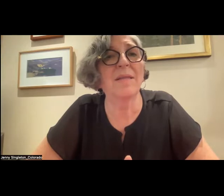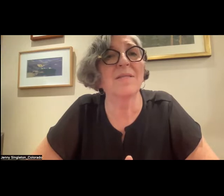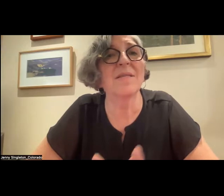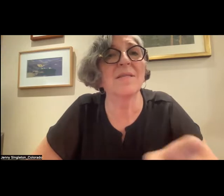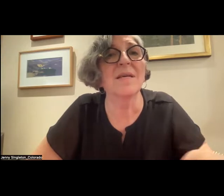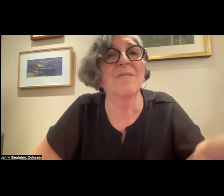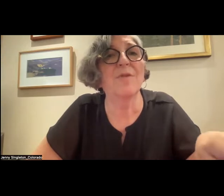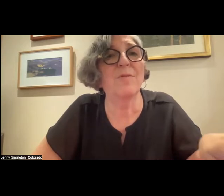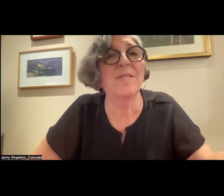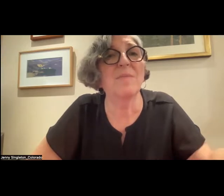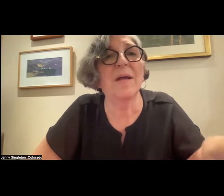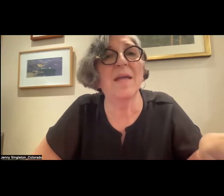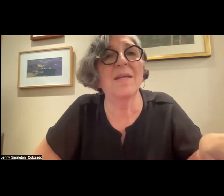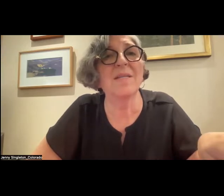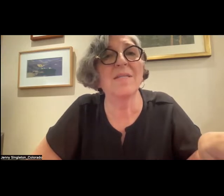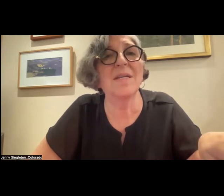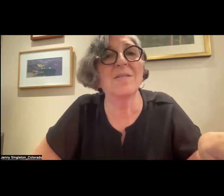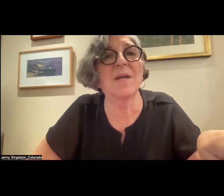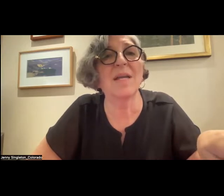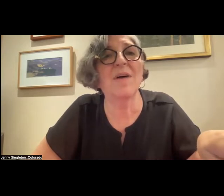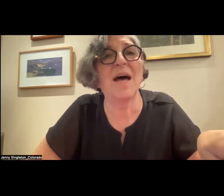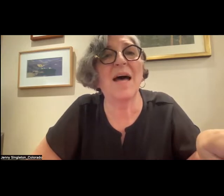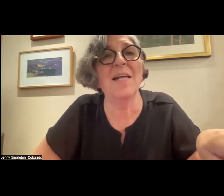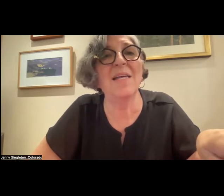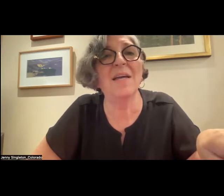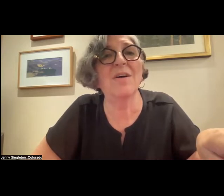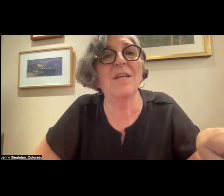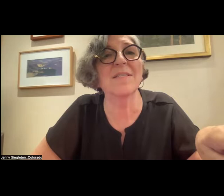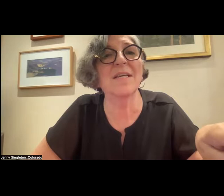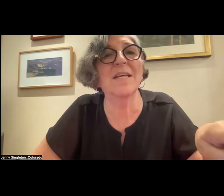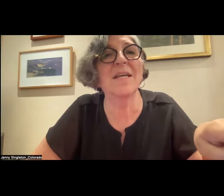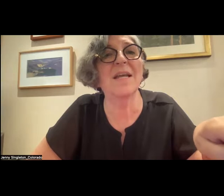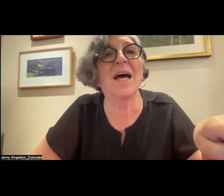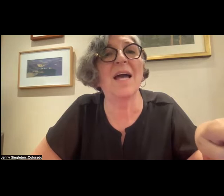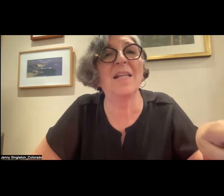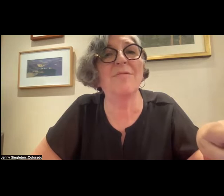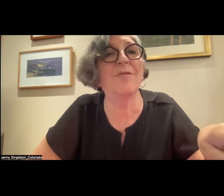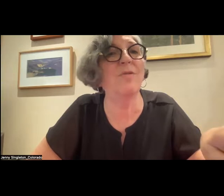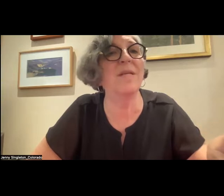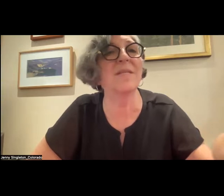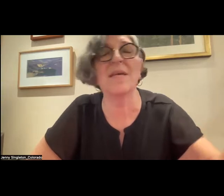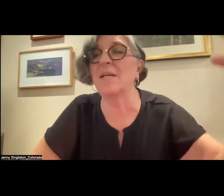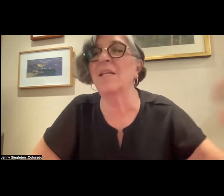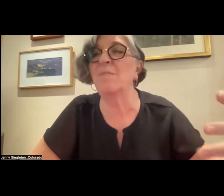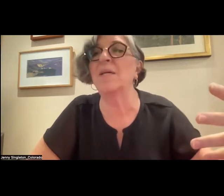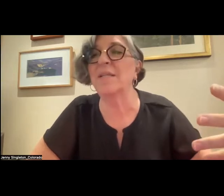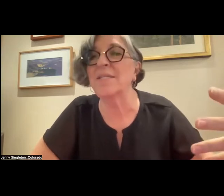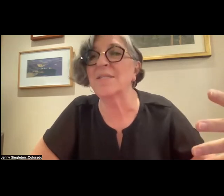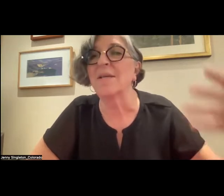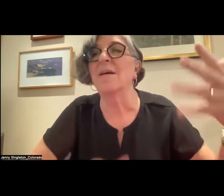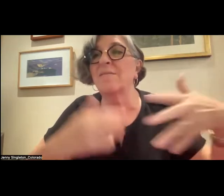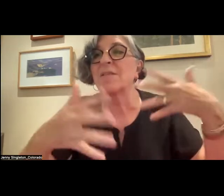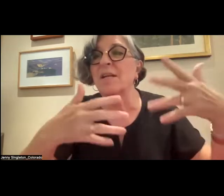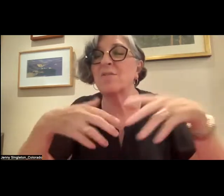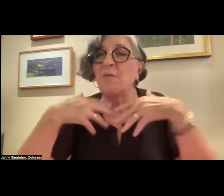pick, like, this is frequency by iconicity. So I can have a highly iconic sign and highly frequent, and then it'll give me a